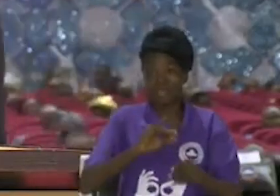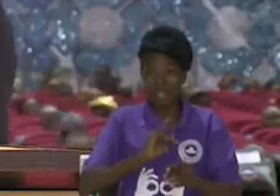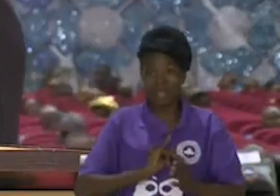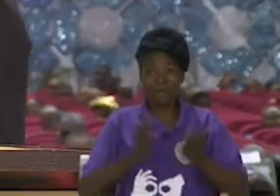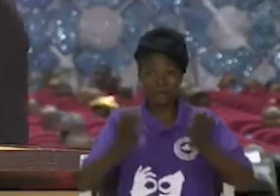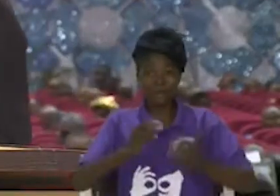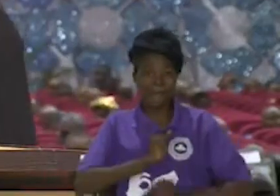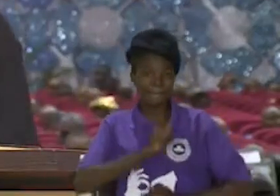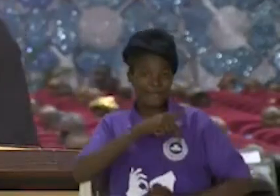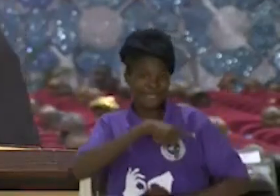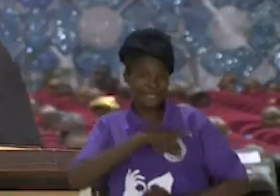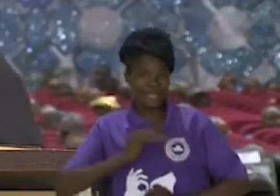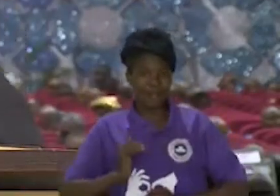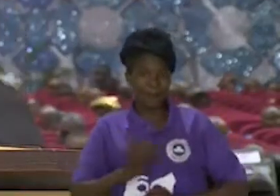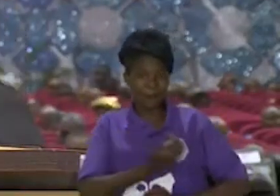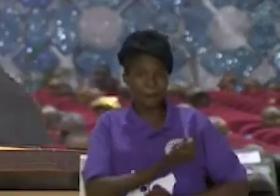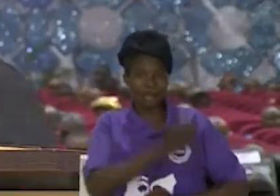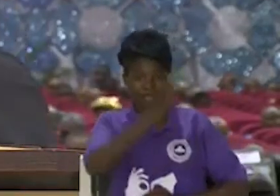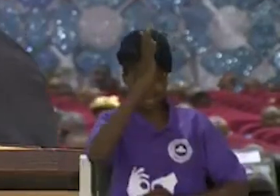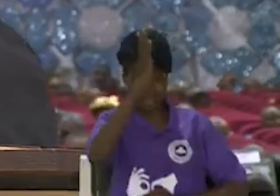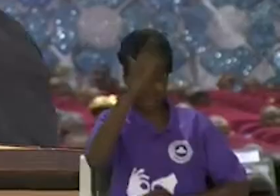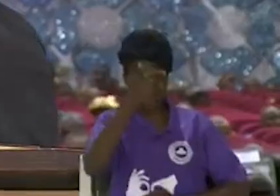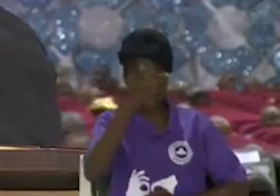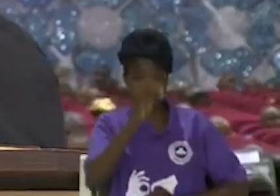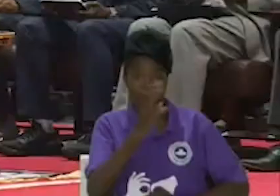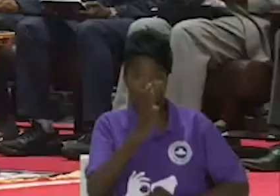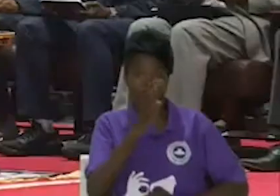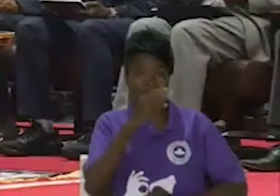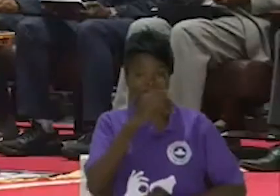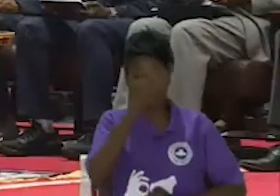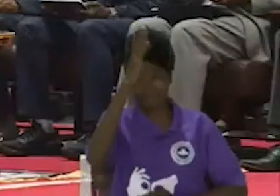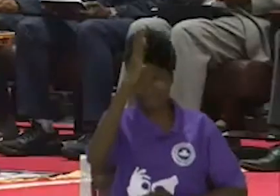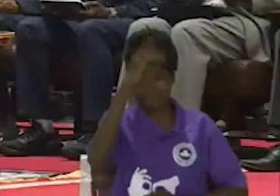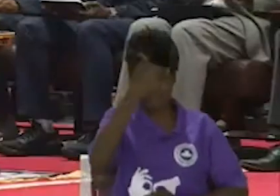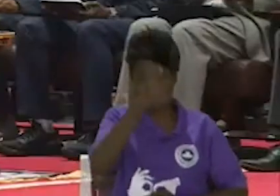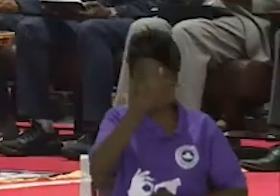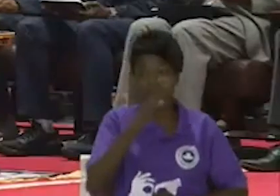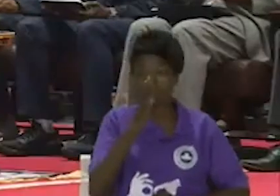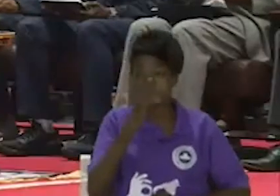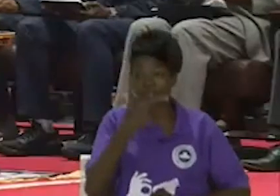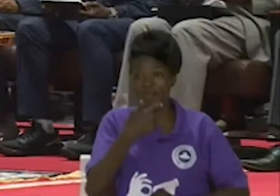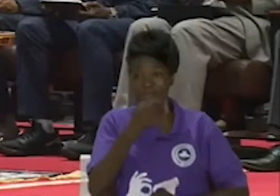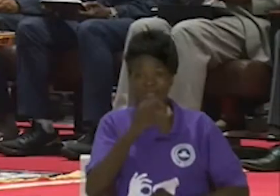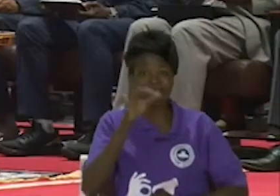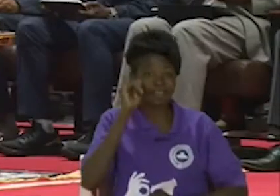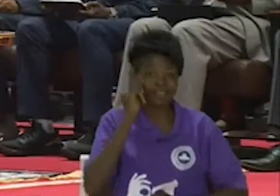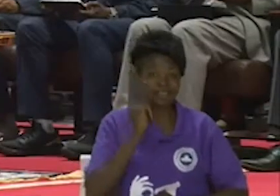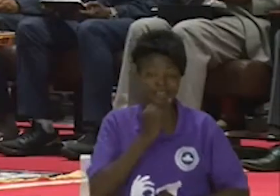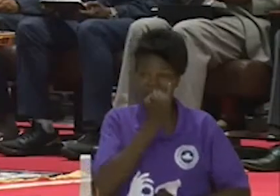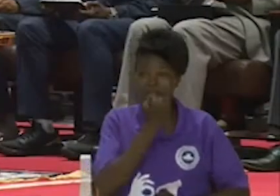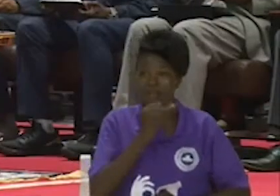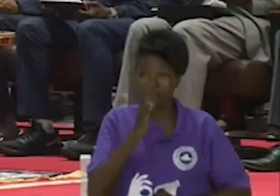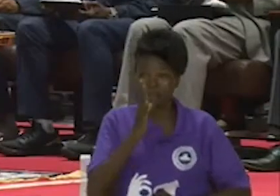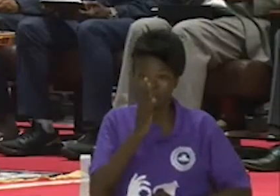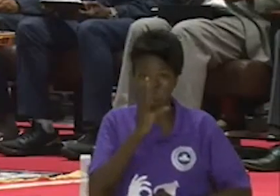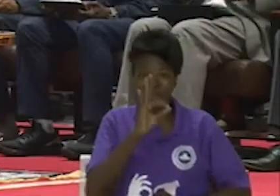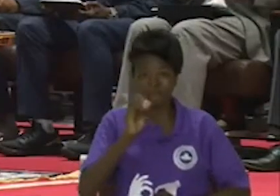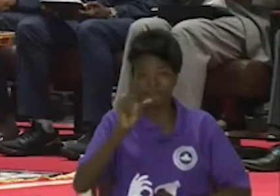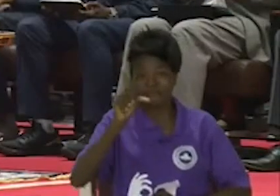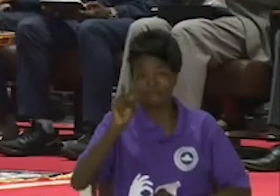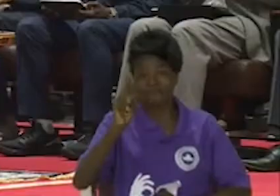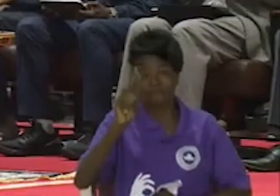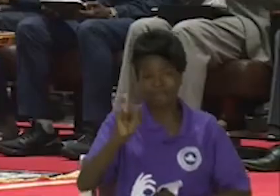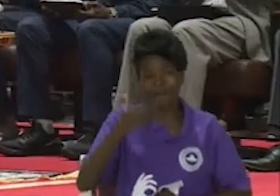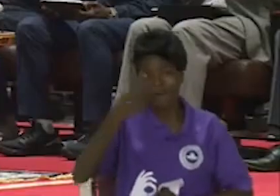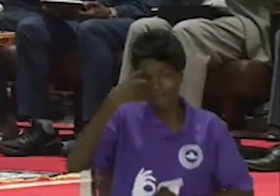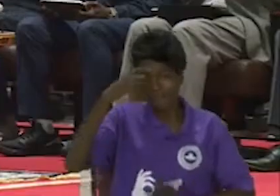to appreciate our daddy in the Lord, Pastor Enoch Adeboye, and our mother in Israel, Mommy Folu Adeboye, for